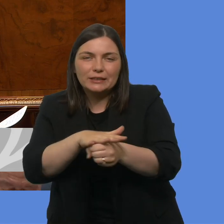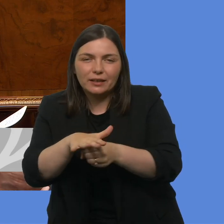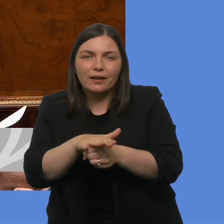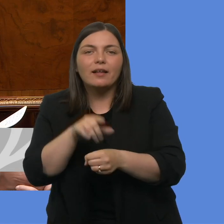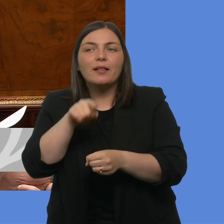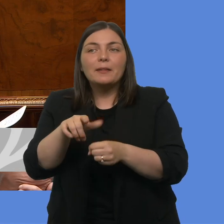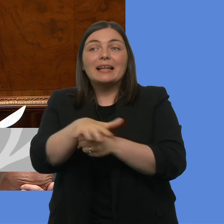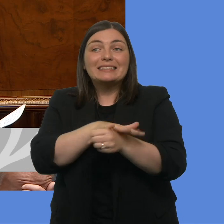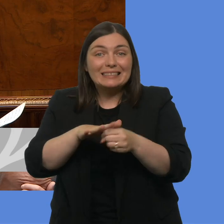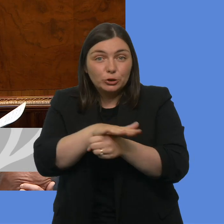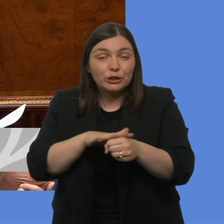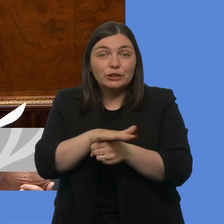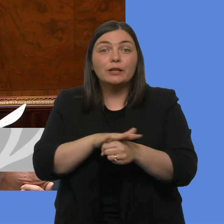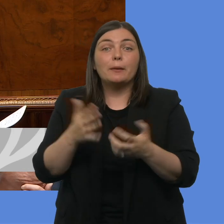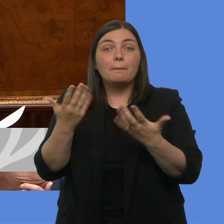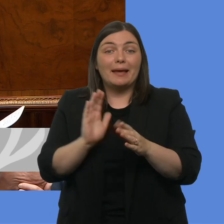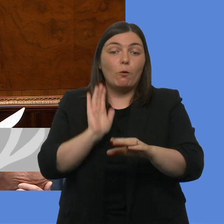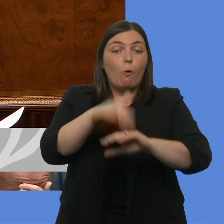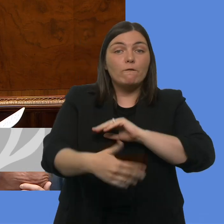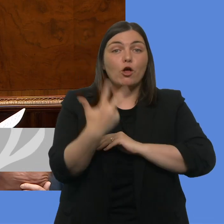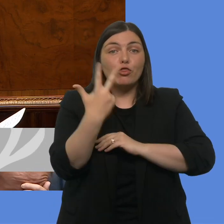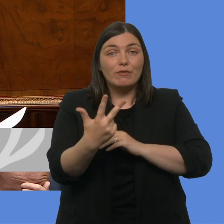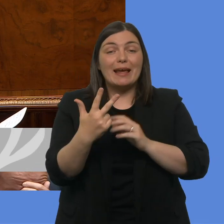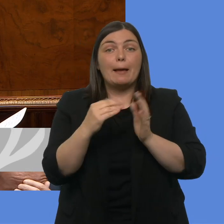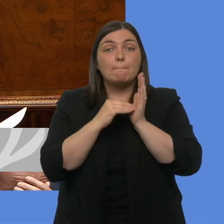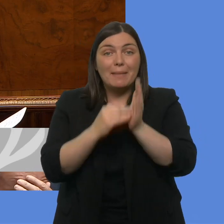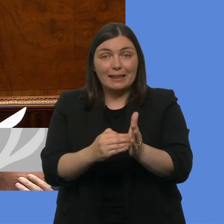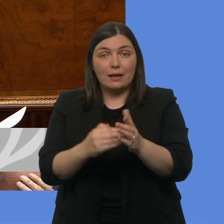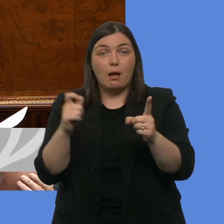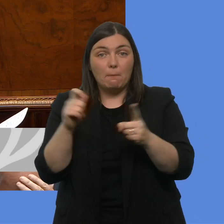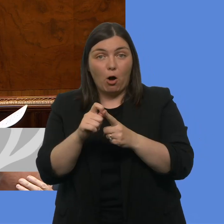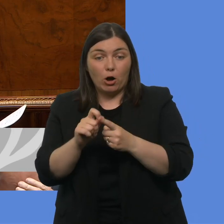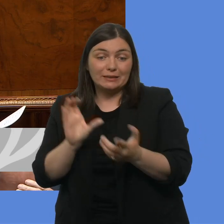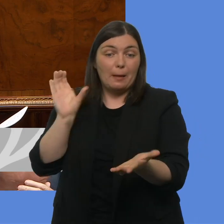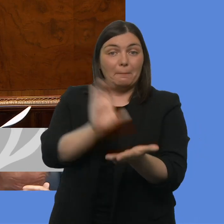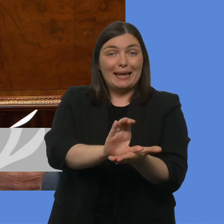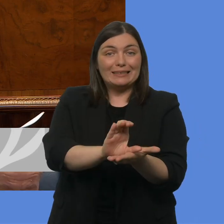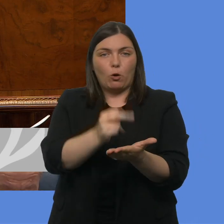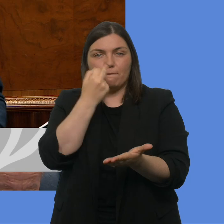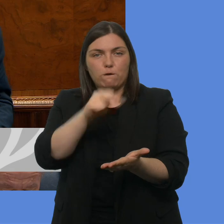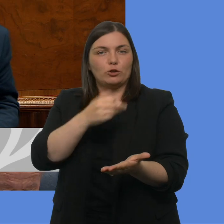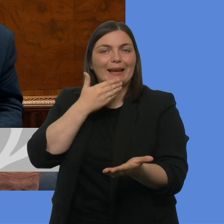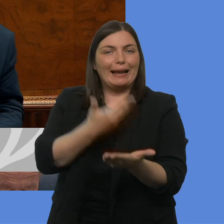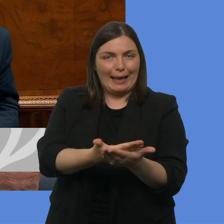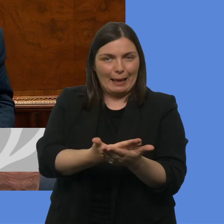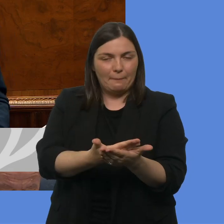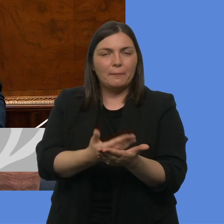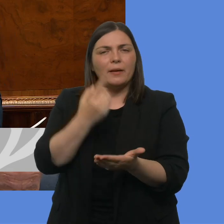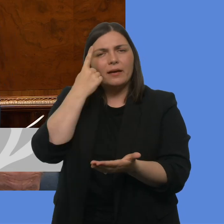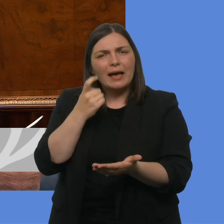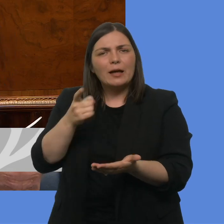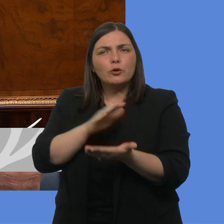of £3 million based on an alleged fraudulent claim. Can you therefore advise why to